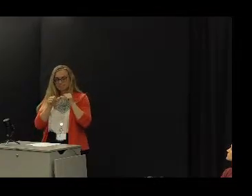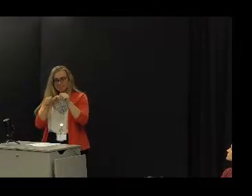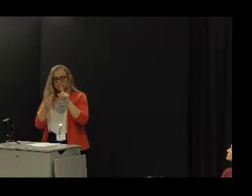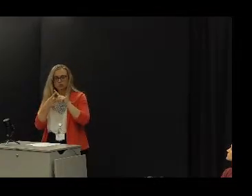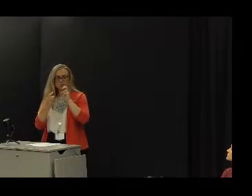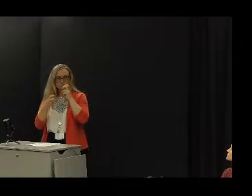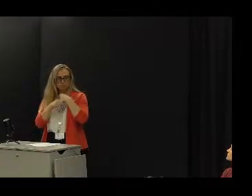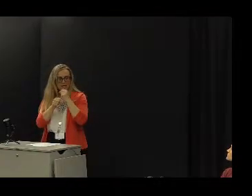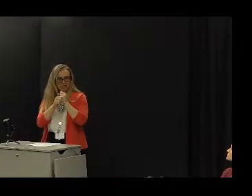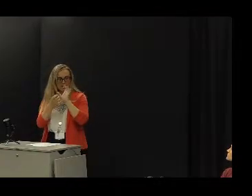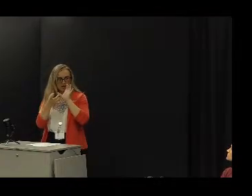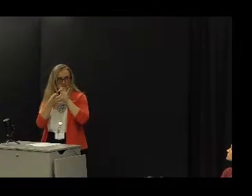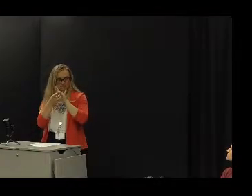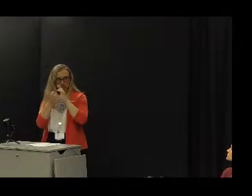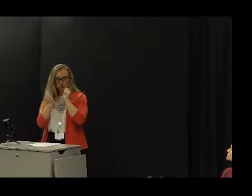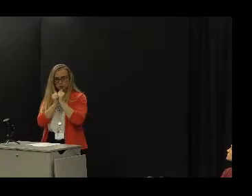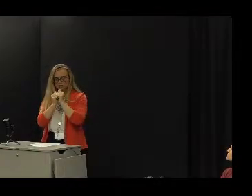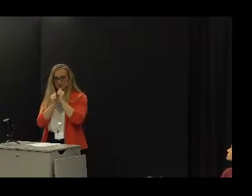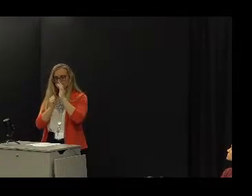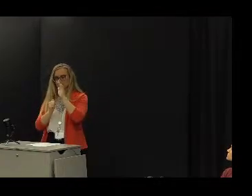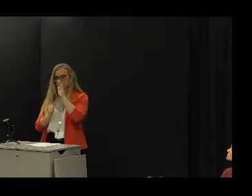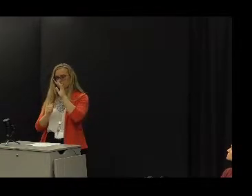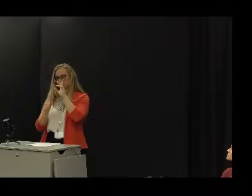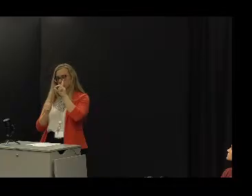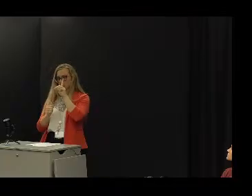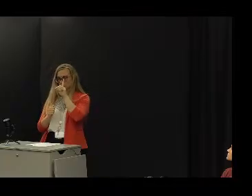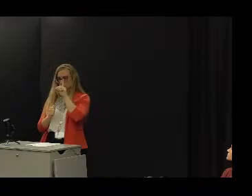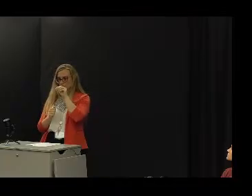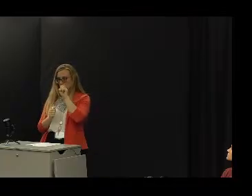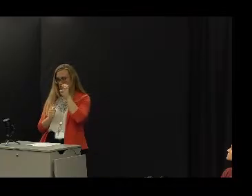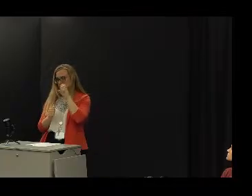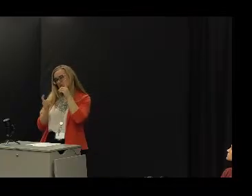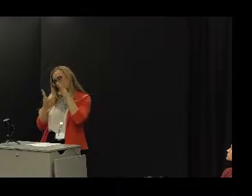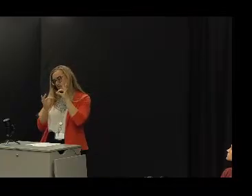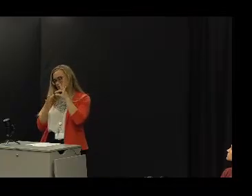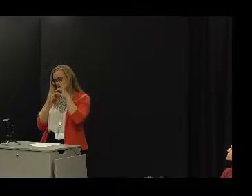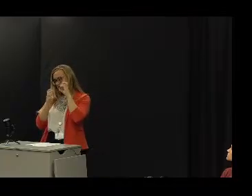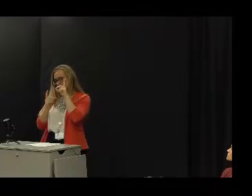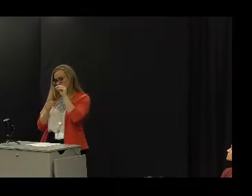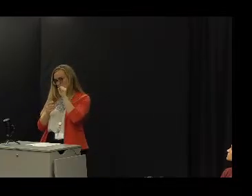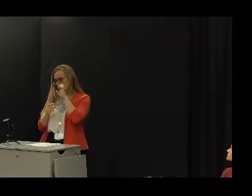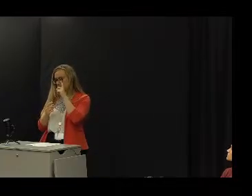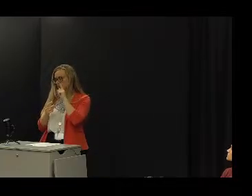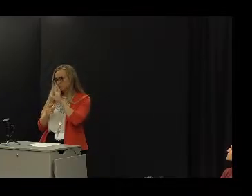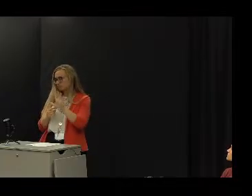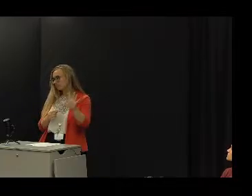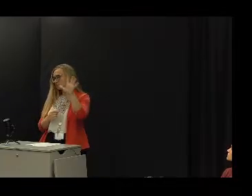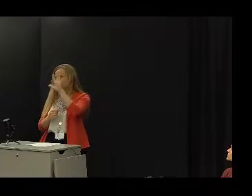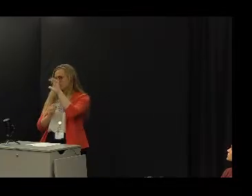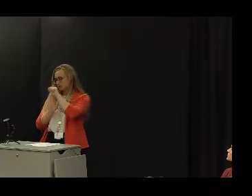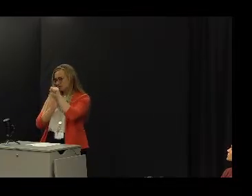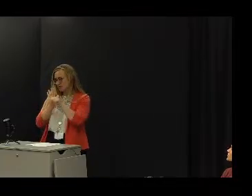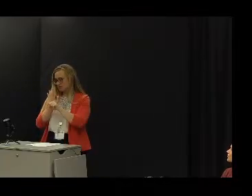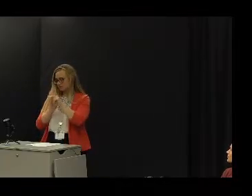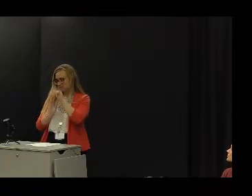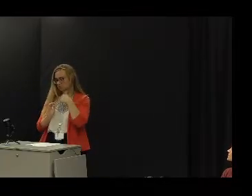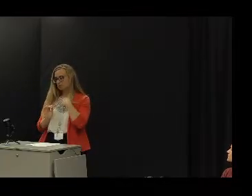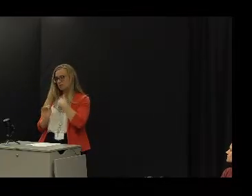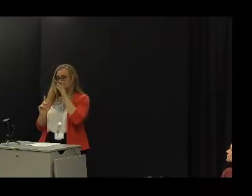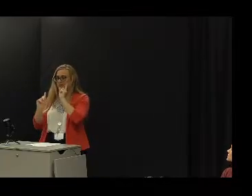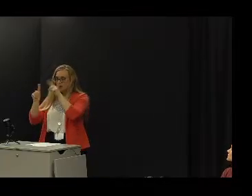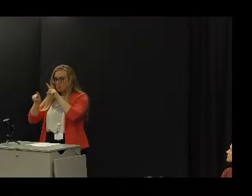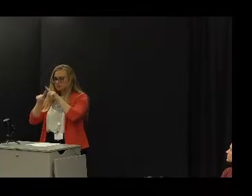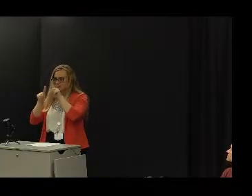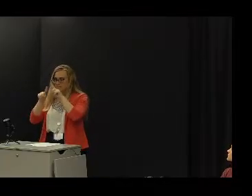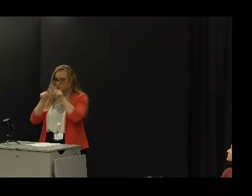My department, between myself and Shannon, we're connecting with the Director of Special Educations throughout the